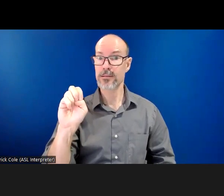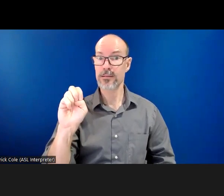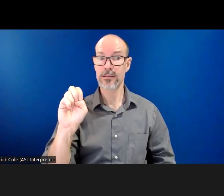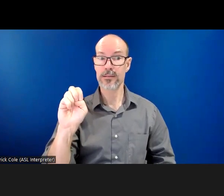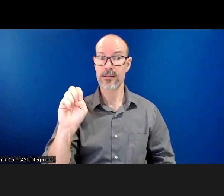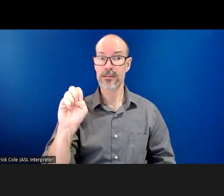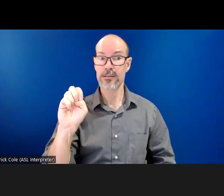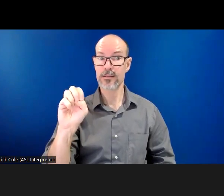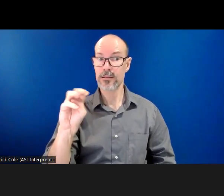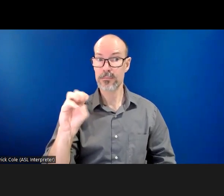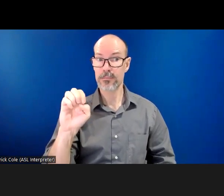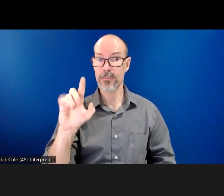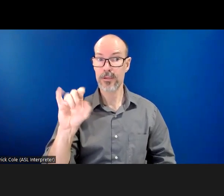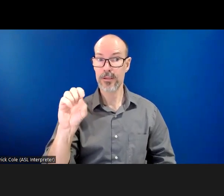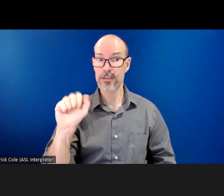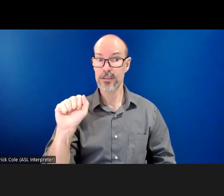Melissa Ferretti.